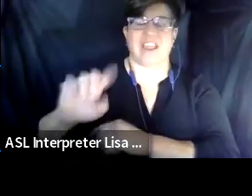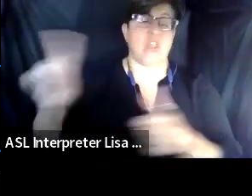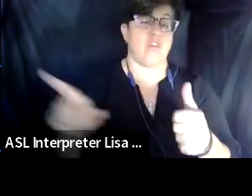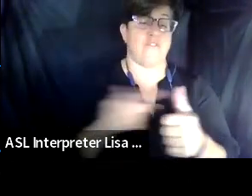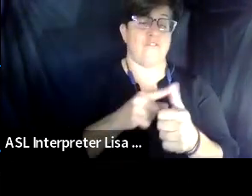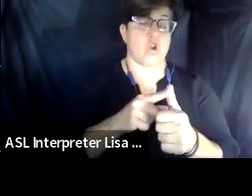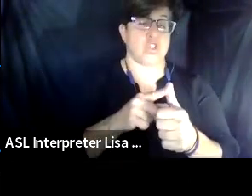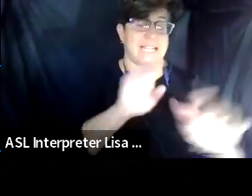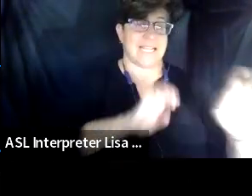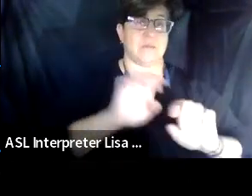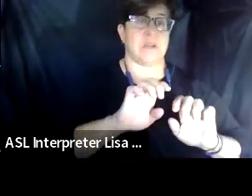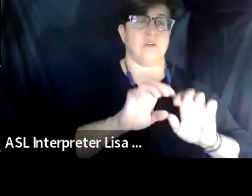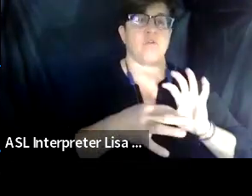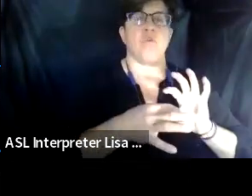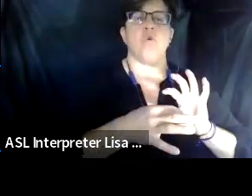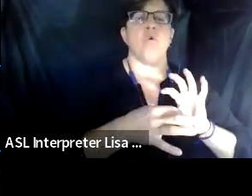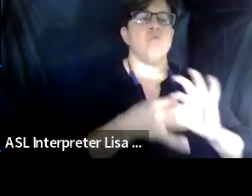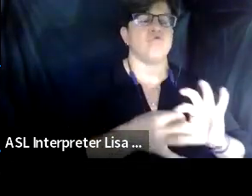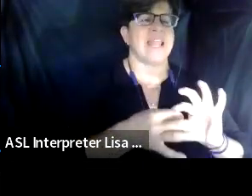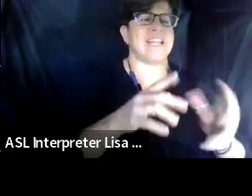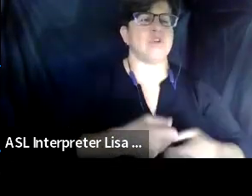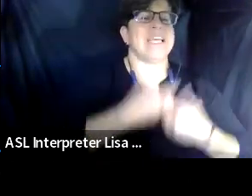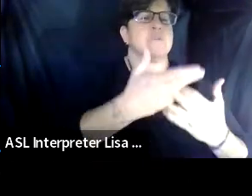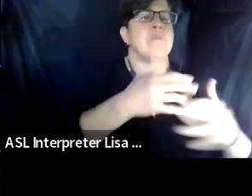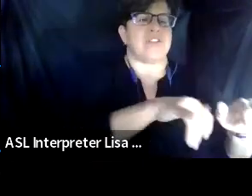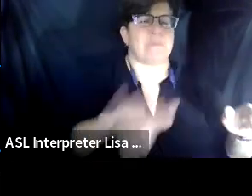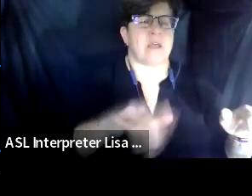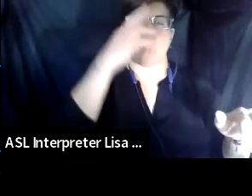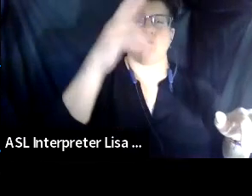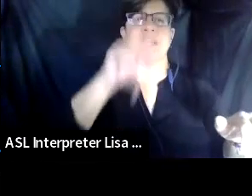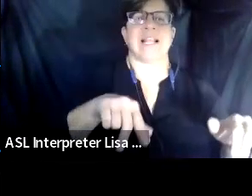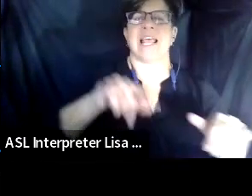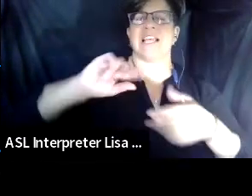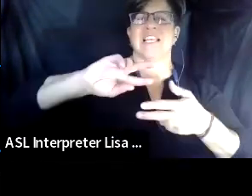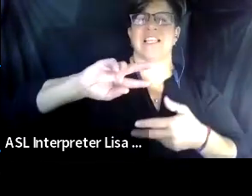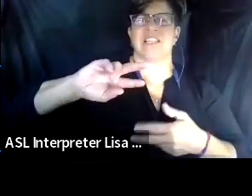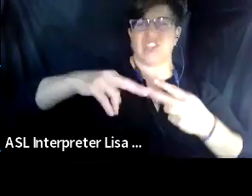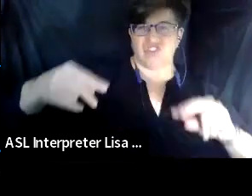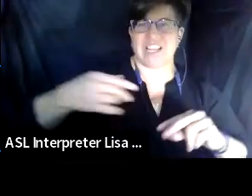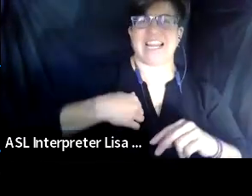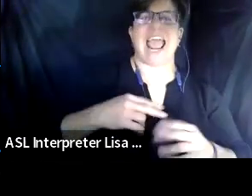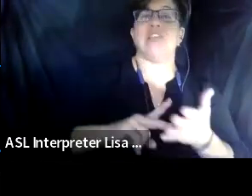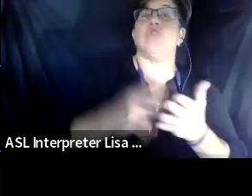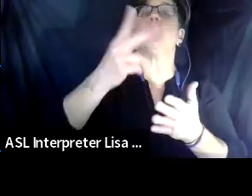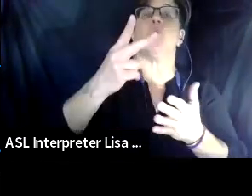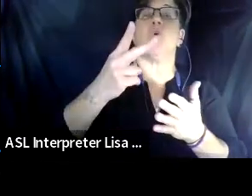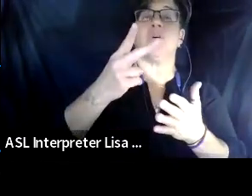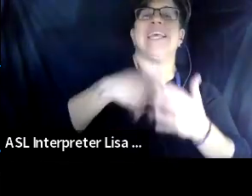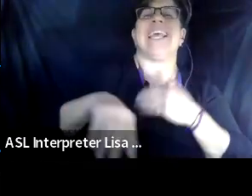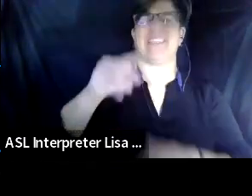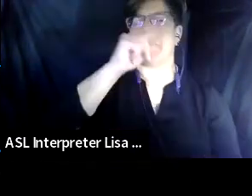about the expression pattern, and we realized that the gene has dual expression patterns in the mouse retina, part of it in